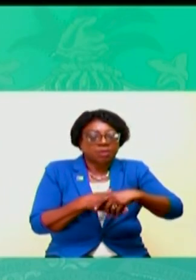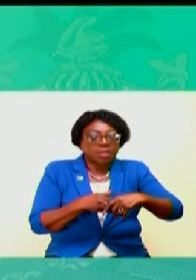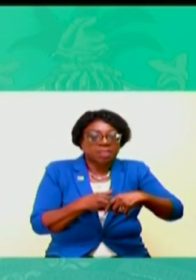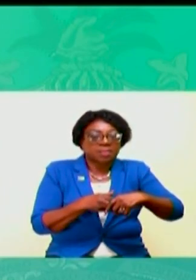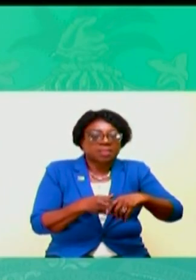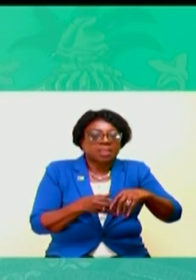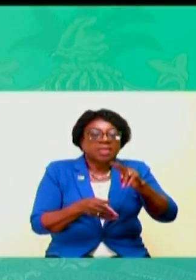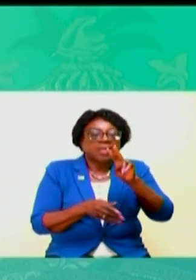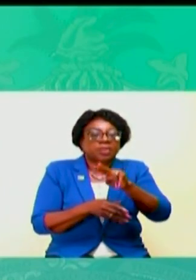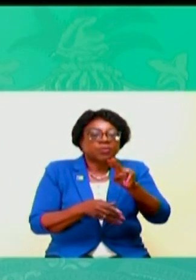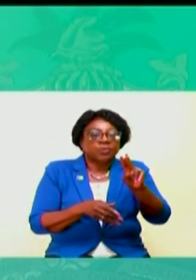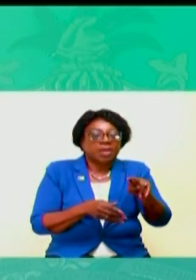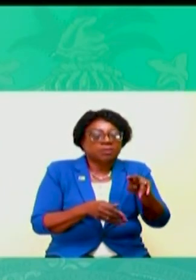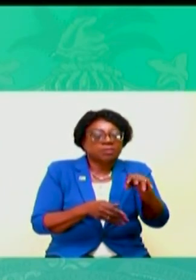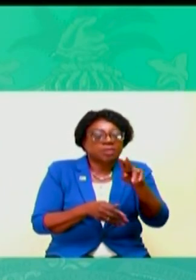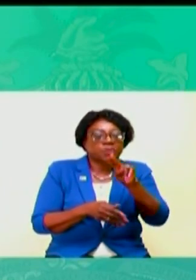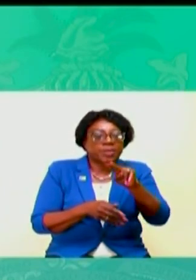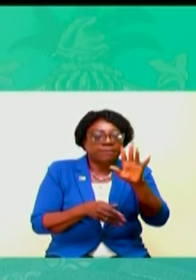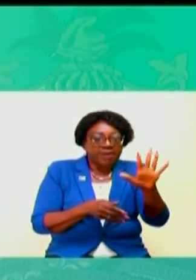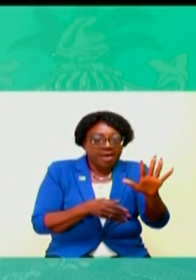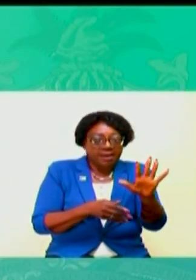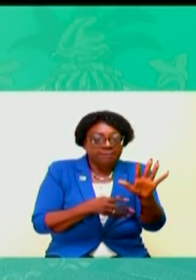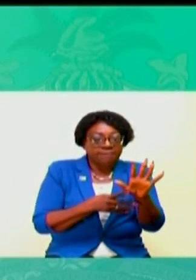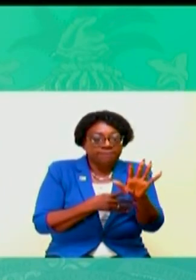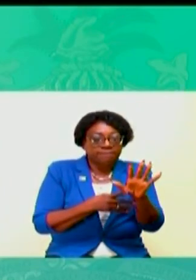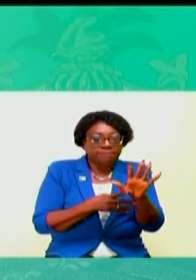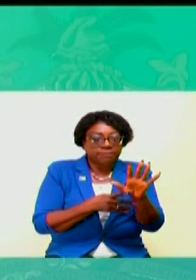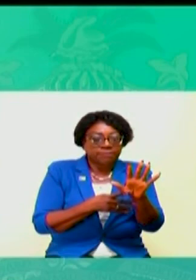In 2025, lock them up.